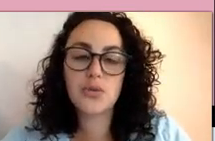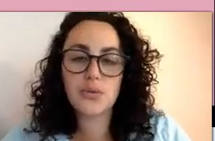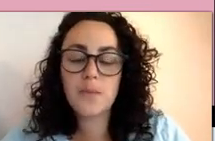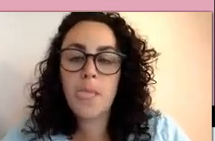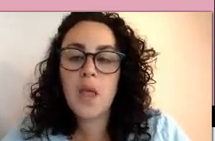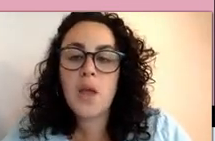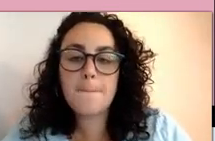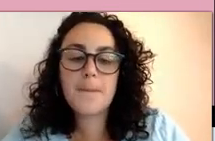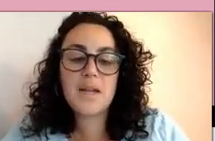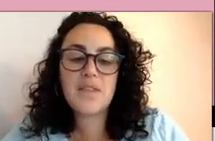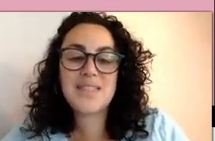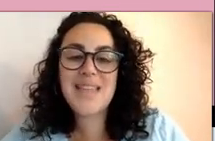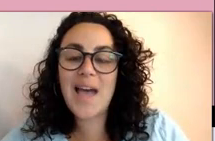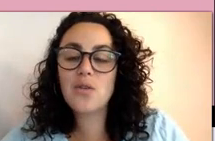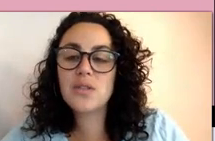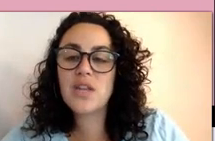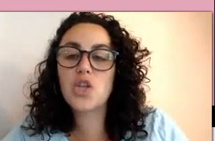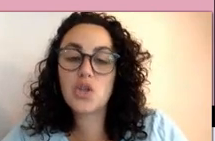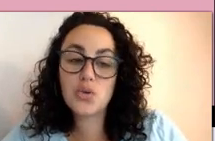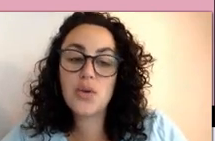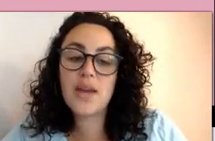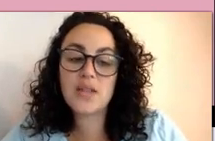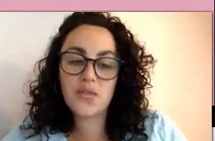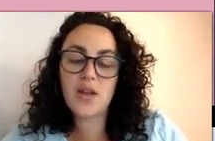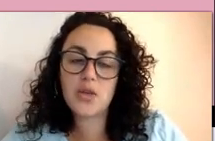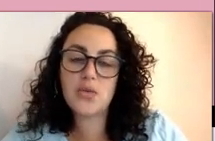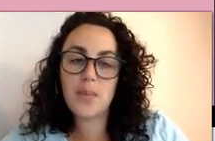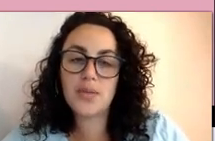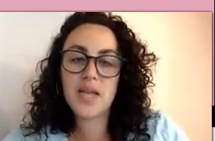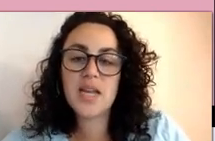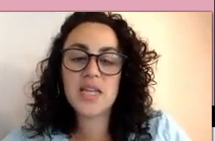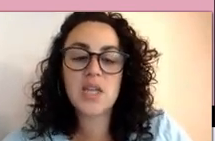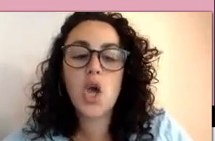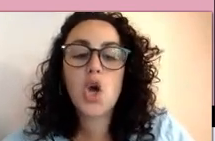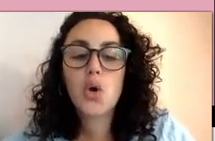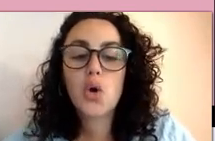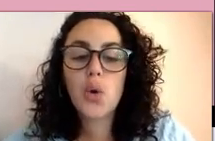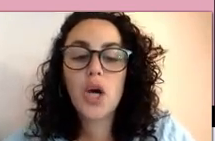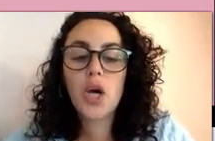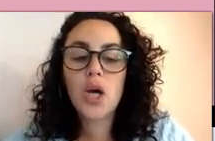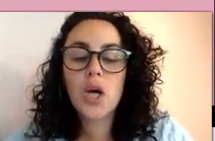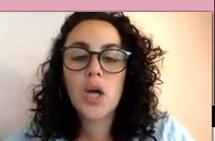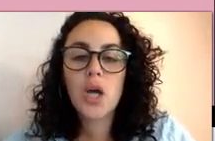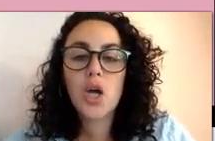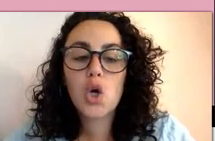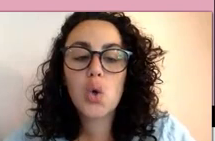you soon. But the sound that Q and its friend U represent is Q.